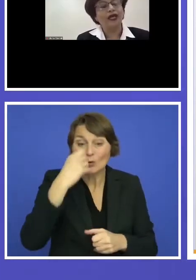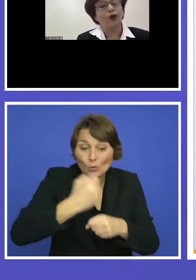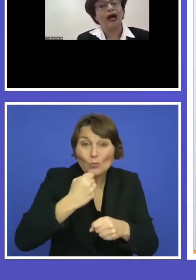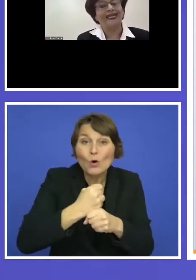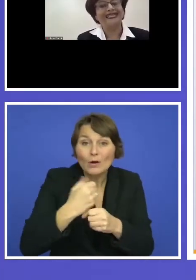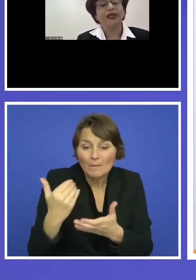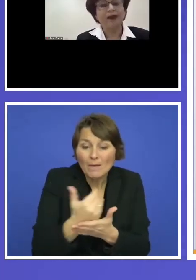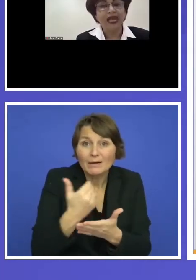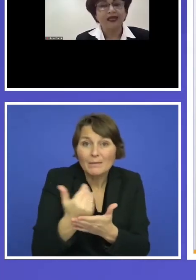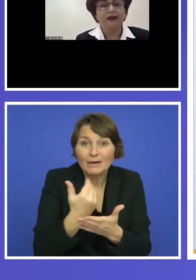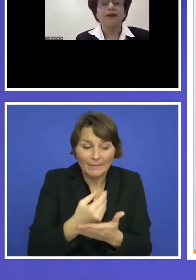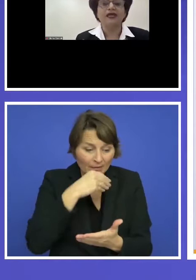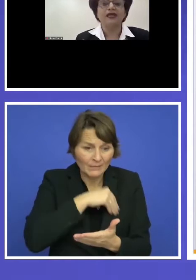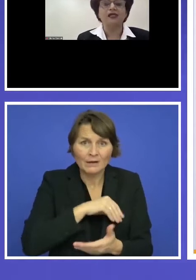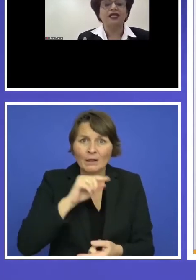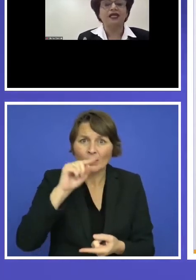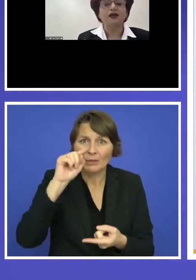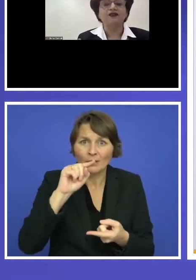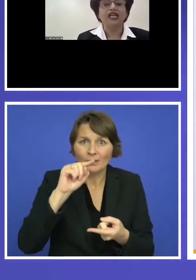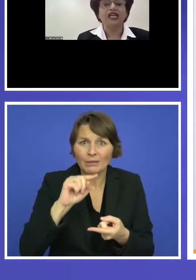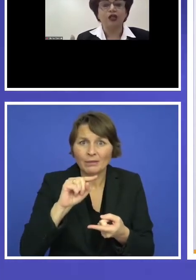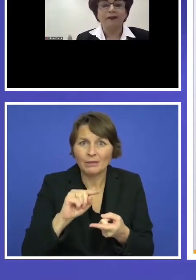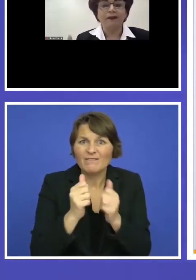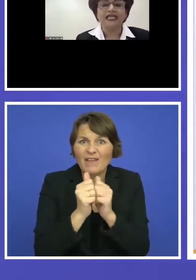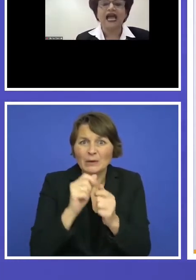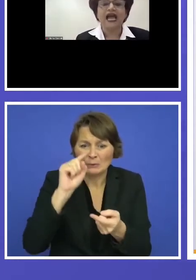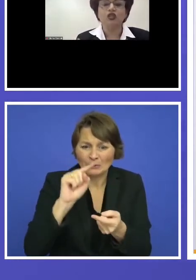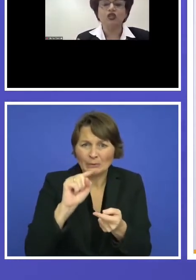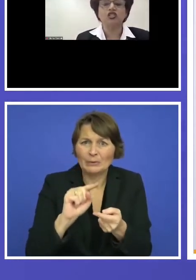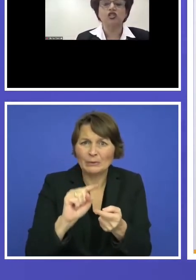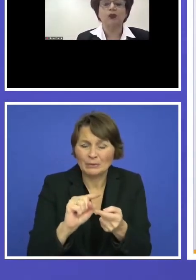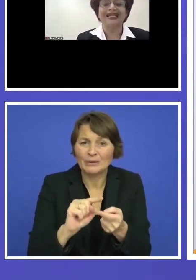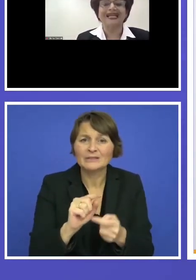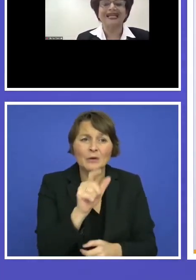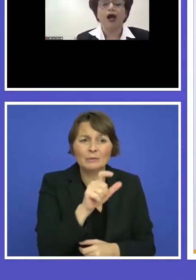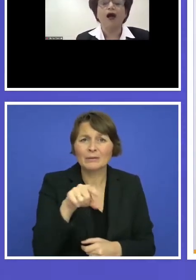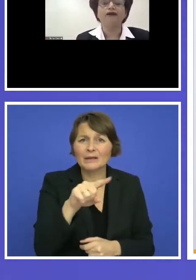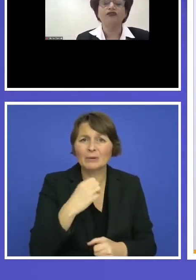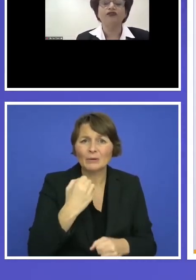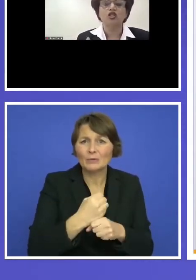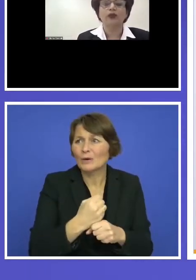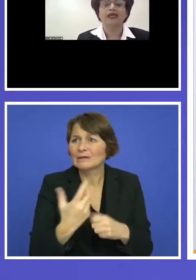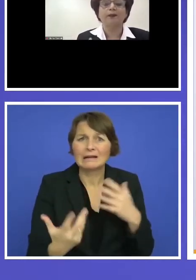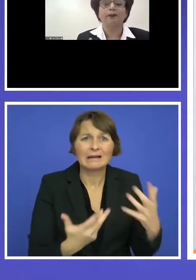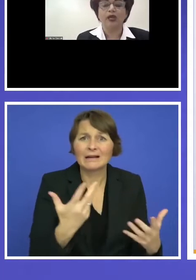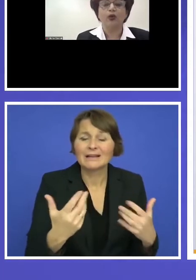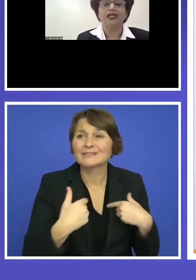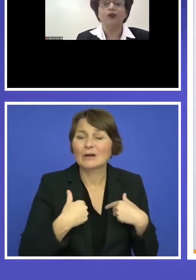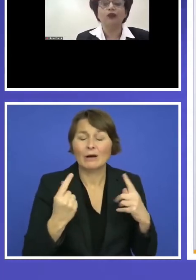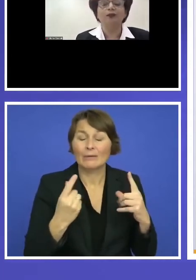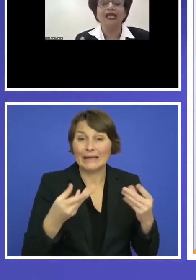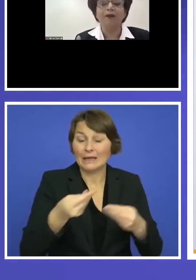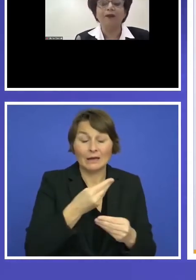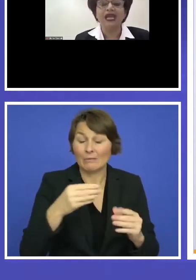for those who are getting paid, because of the economic crash, nurses were laid off, nurses were